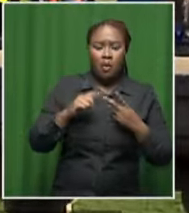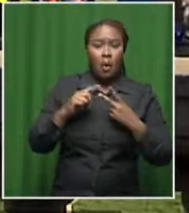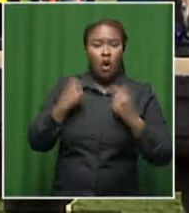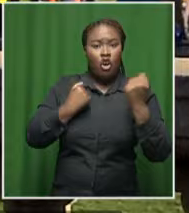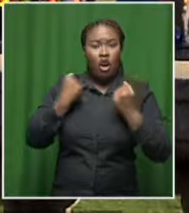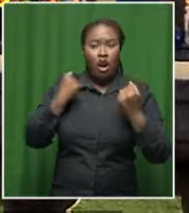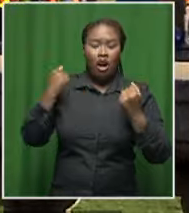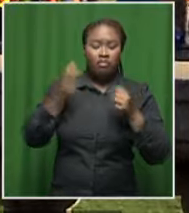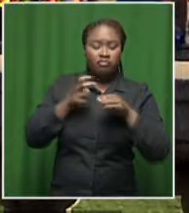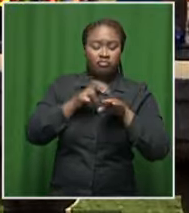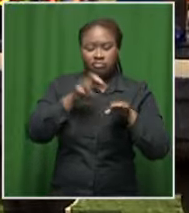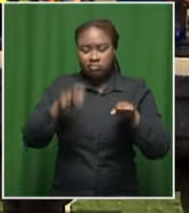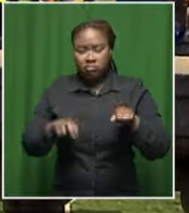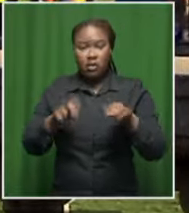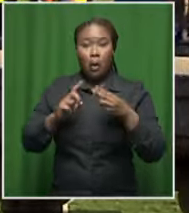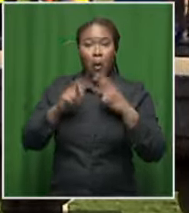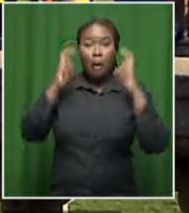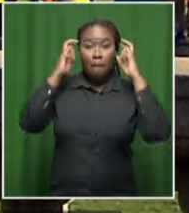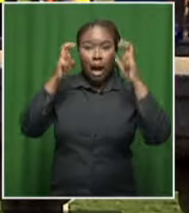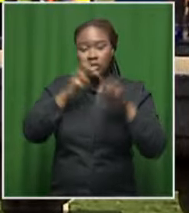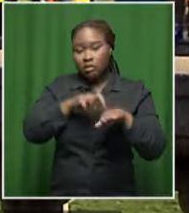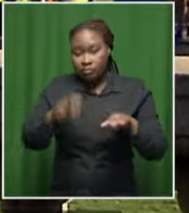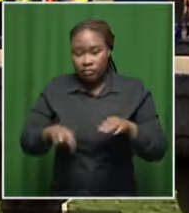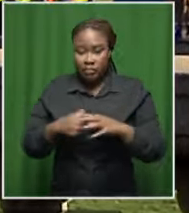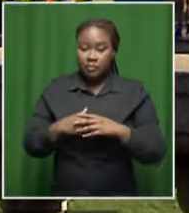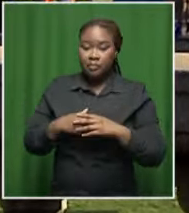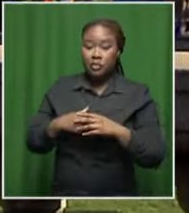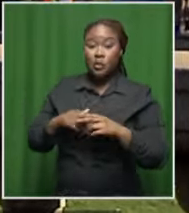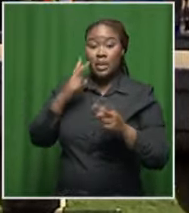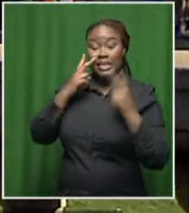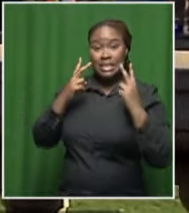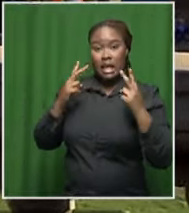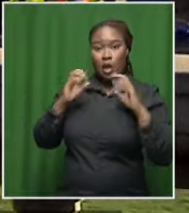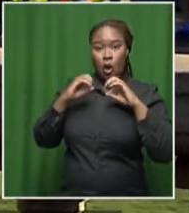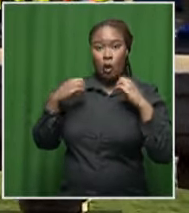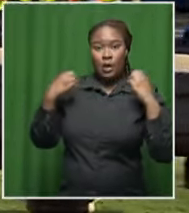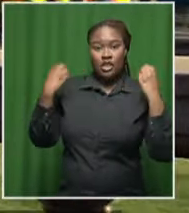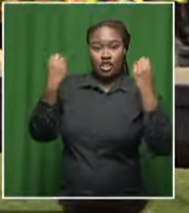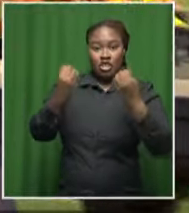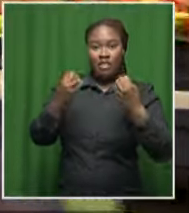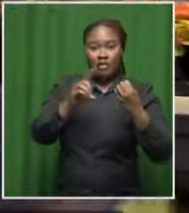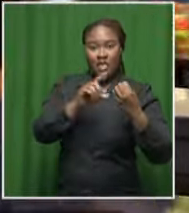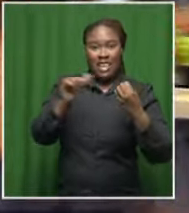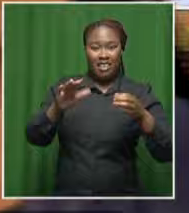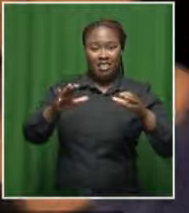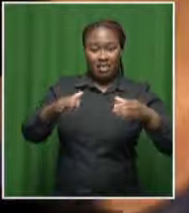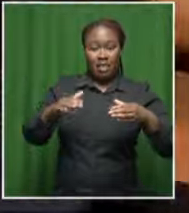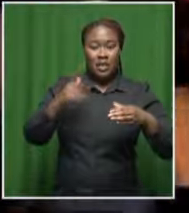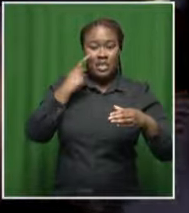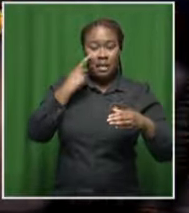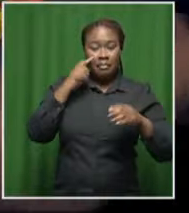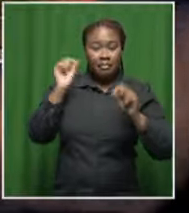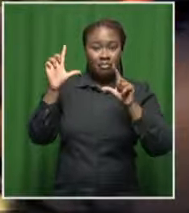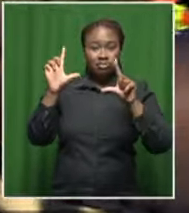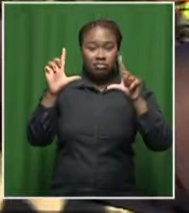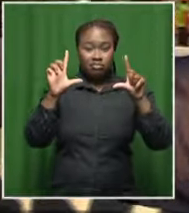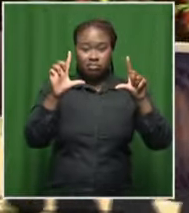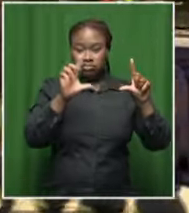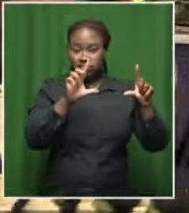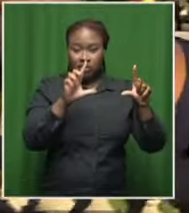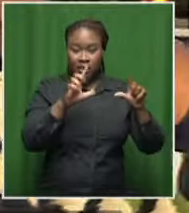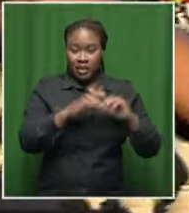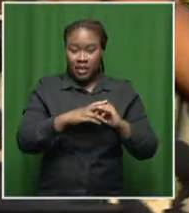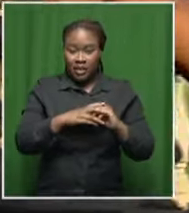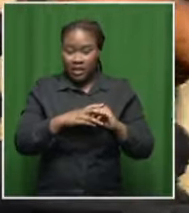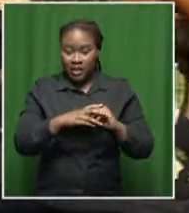actually see the organization here of the DA. And I'm just going to ask my camera colleague Sunday to just pan here. You'll see it's a row and